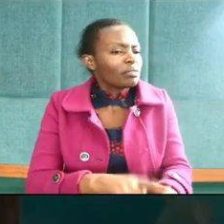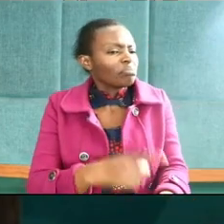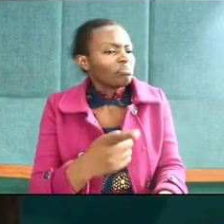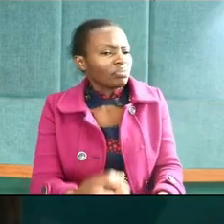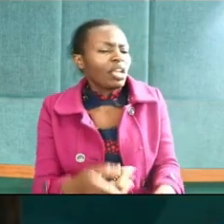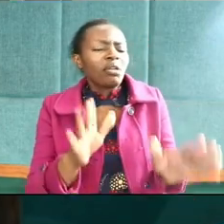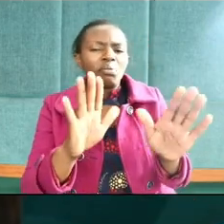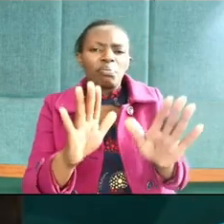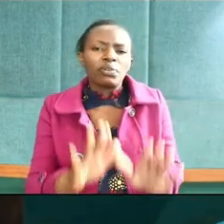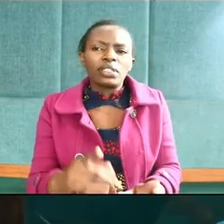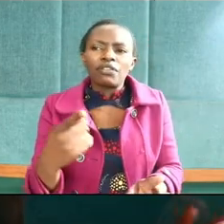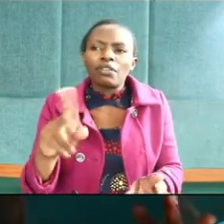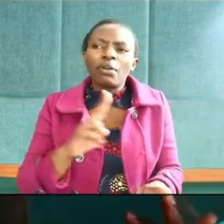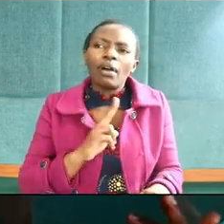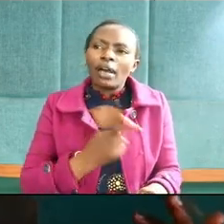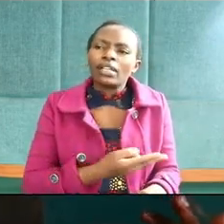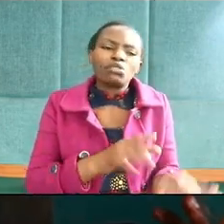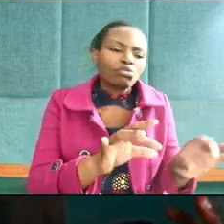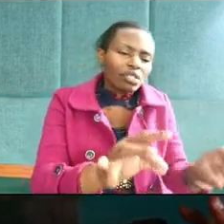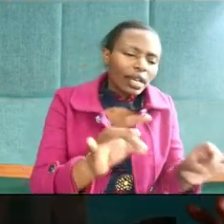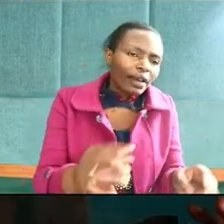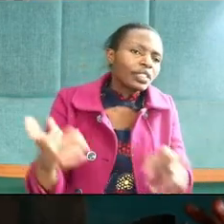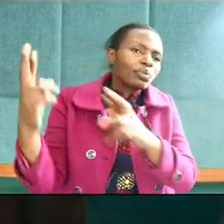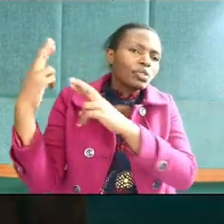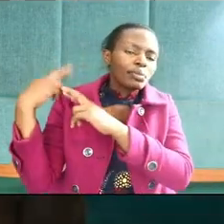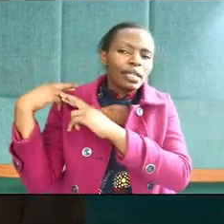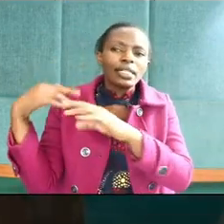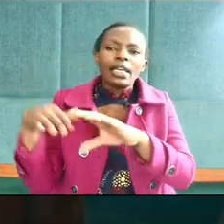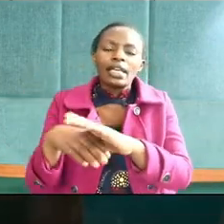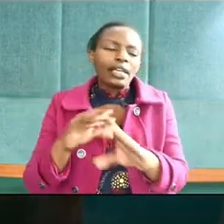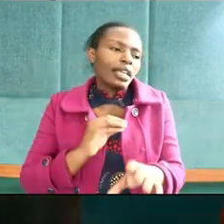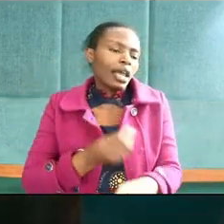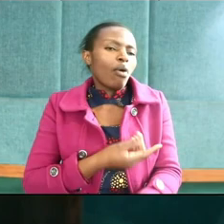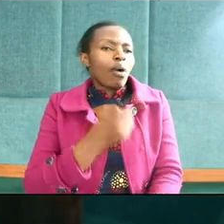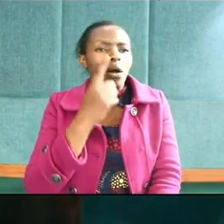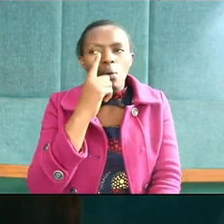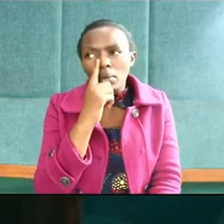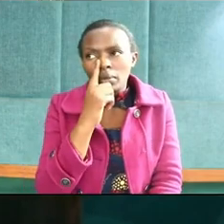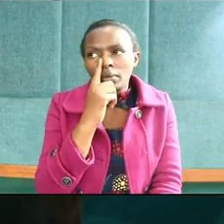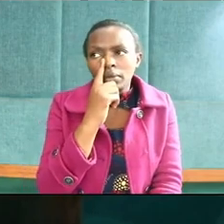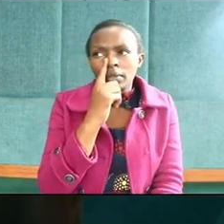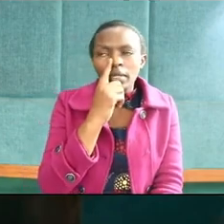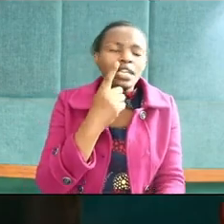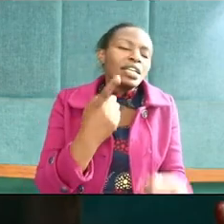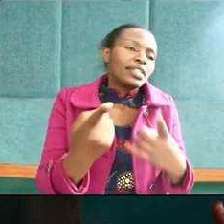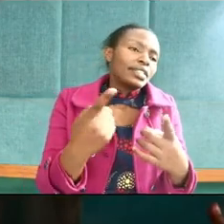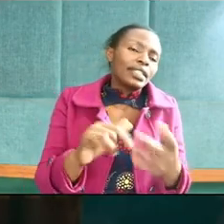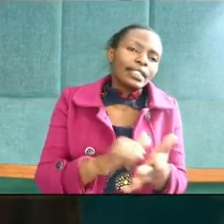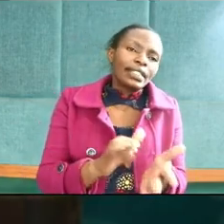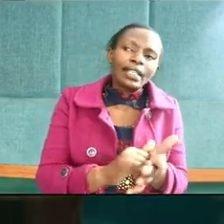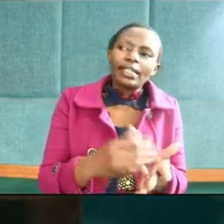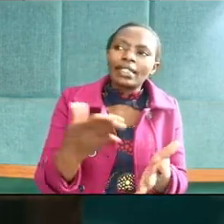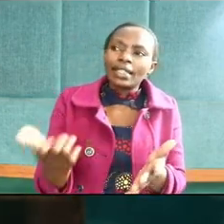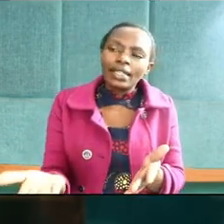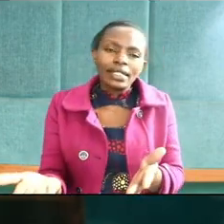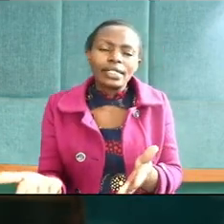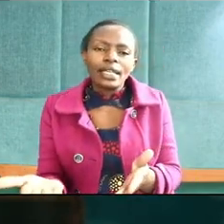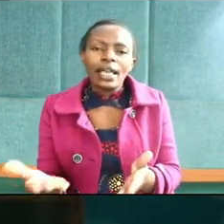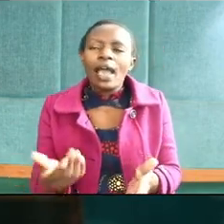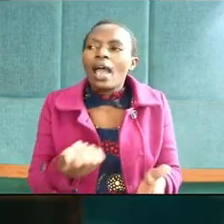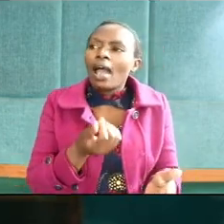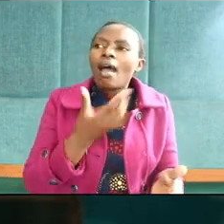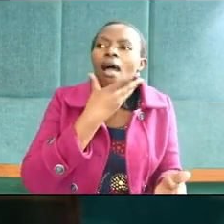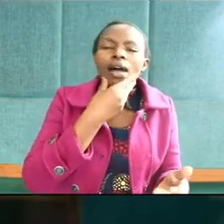our responsibility in our homes. Ellen White further says that the husband aids his wife by his